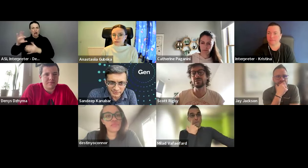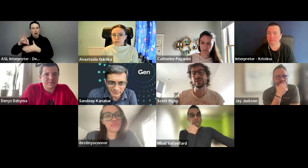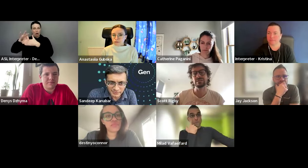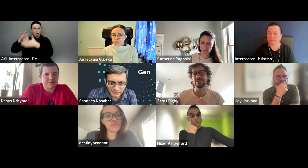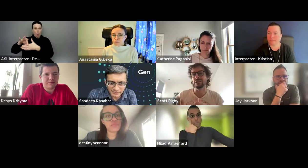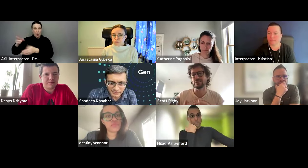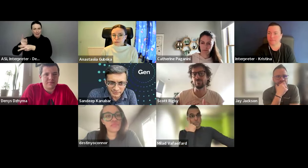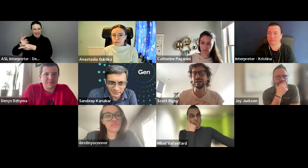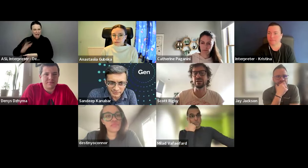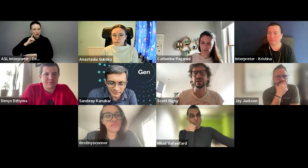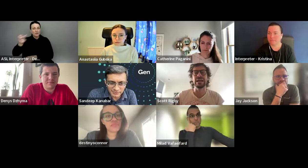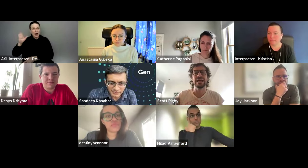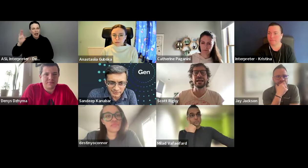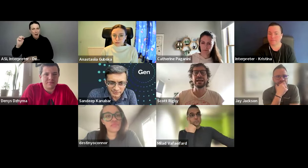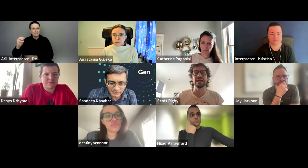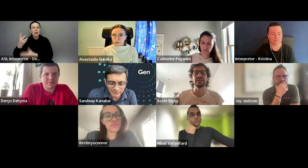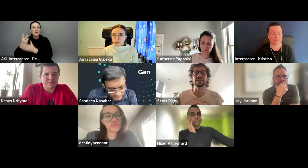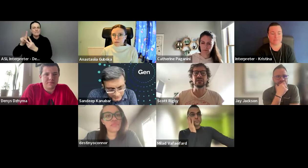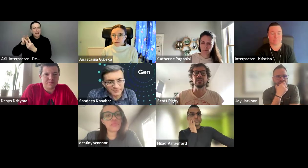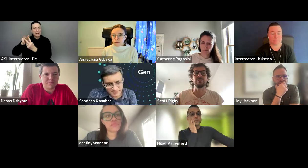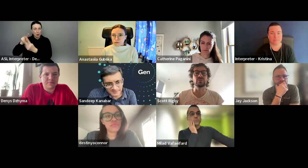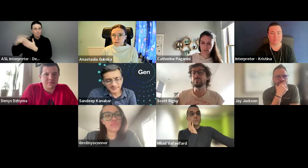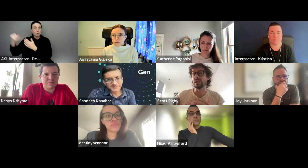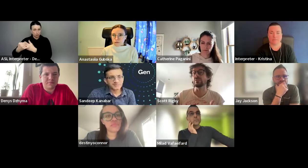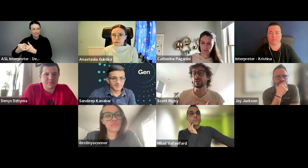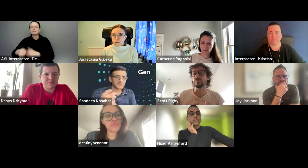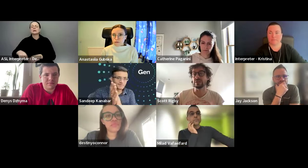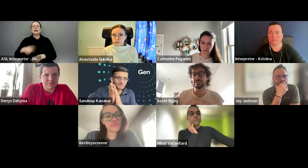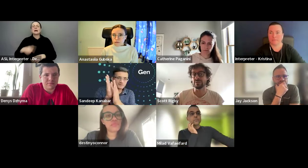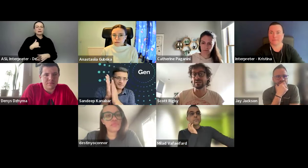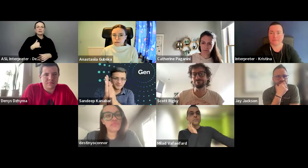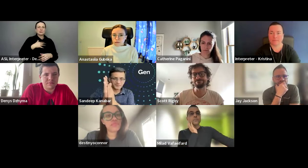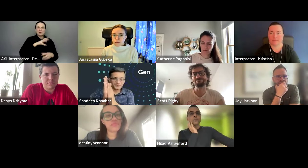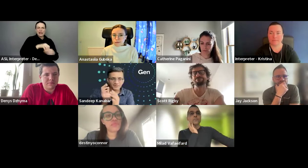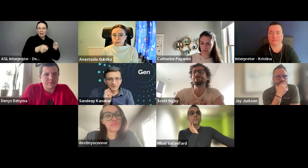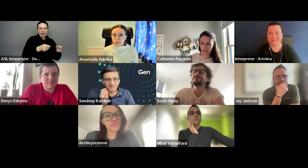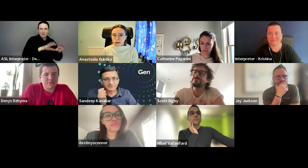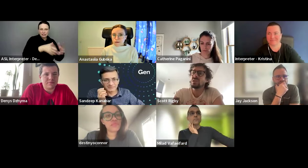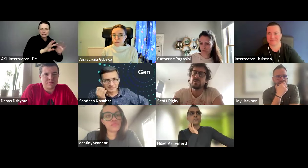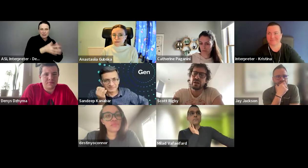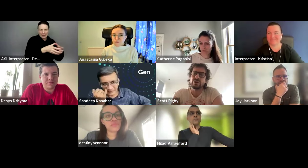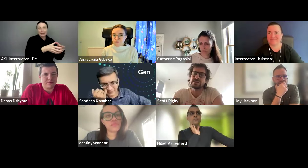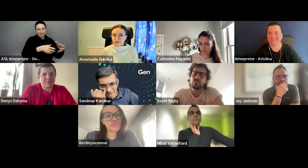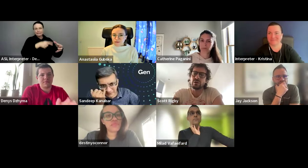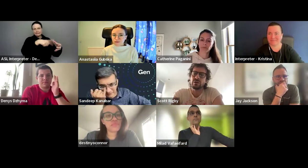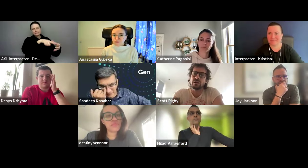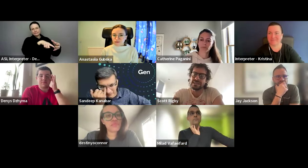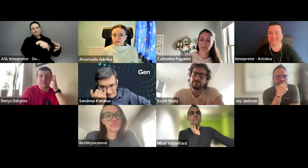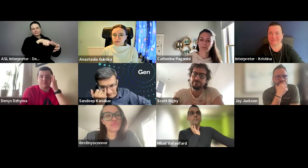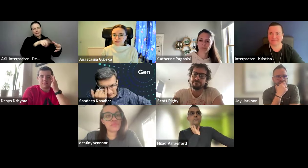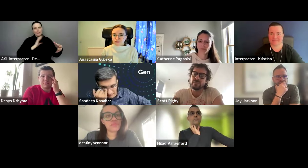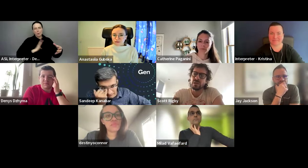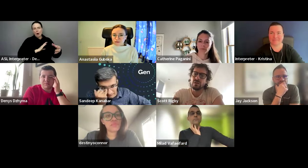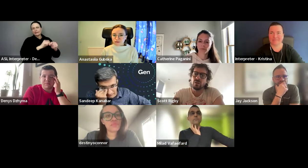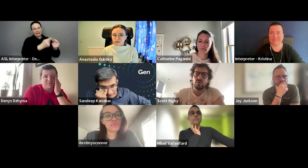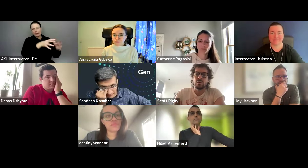the Helm project, you know, the Helm binary, and to being on the governance committee. or the governance or